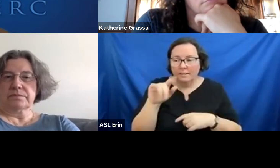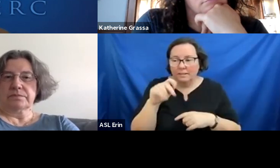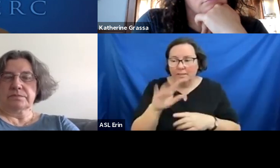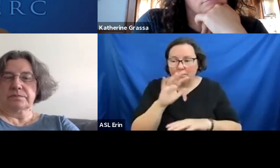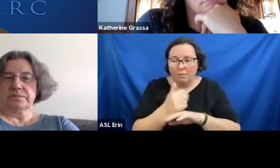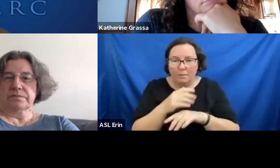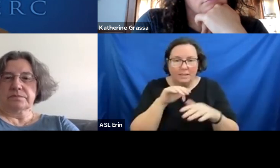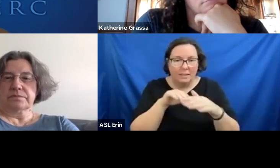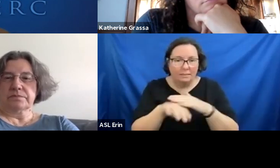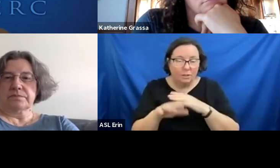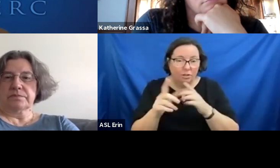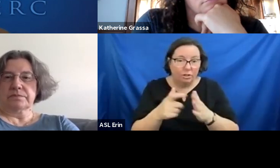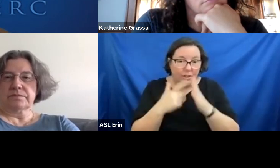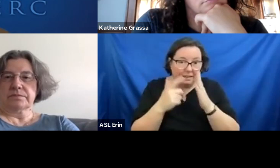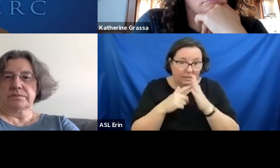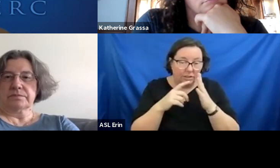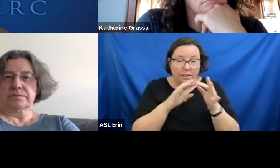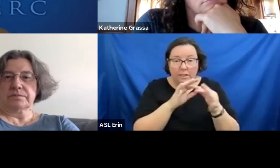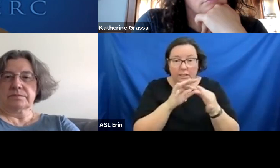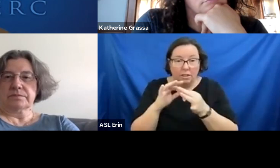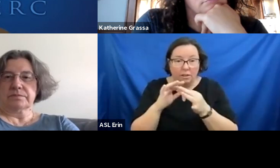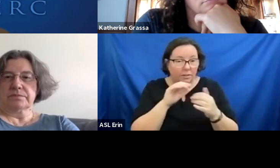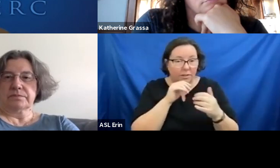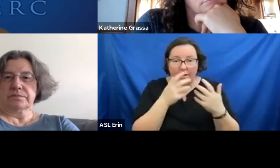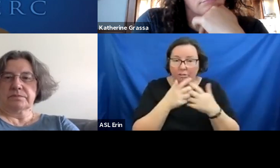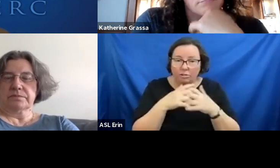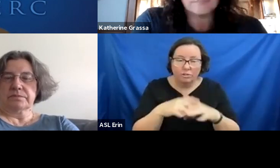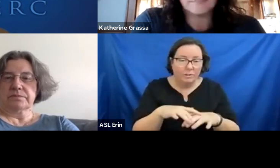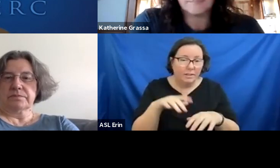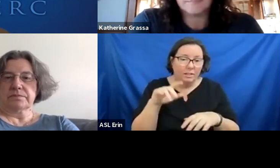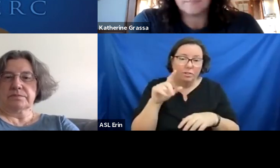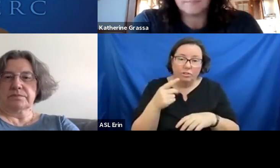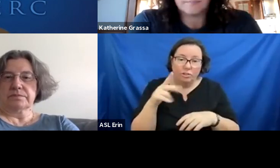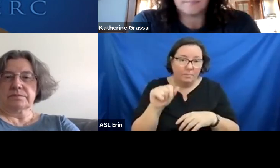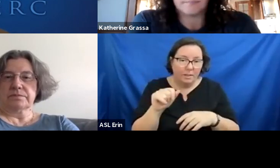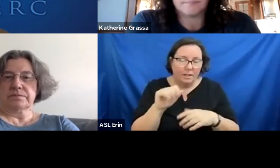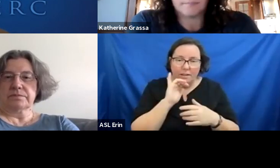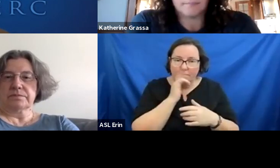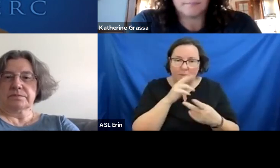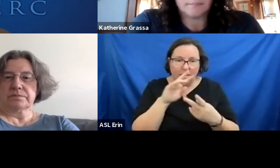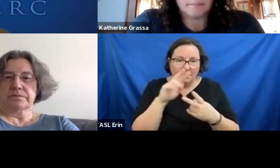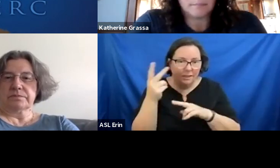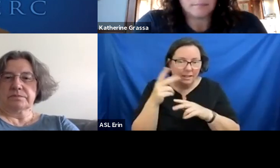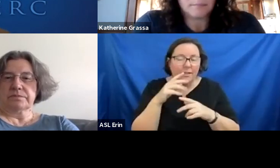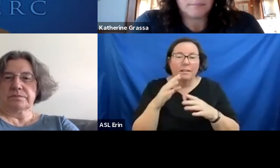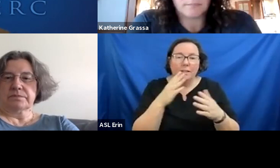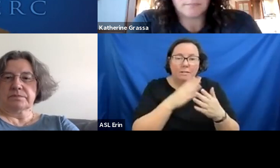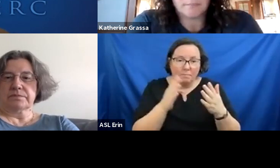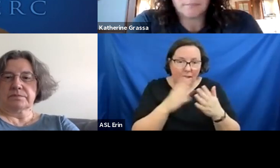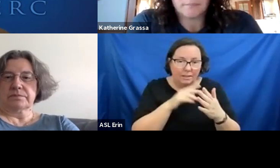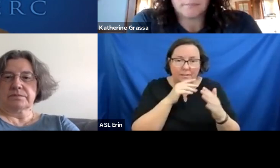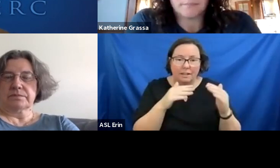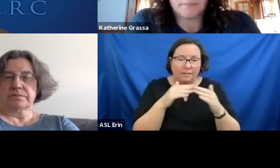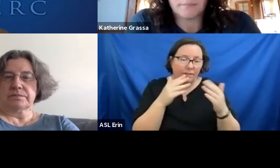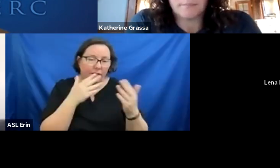admission criteria in combination of unstreamlined GPA conversation rules are misleading, biased, and unfair. Thank you